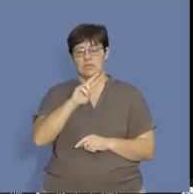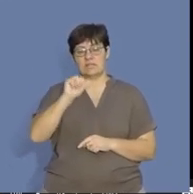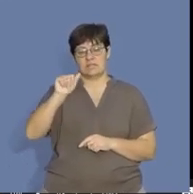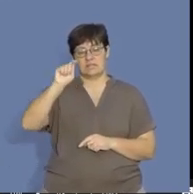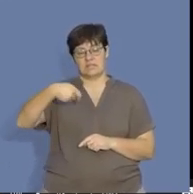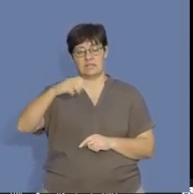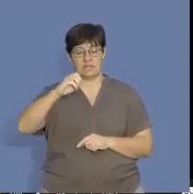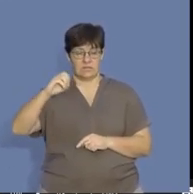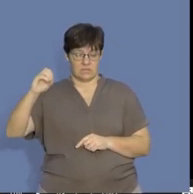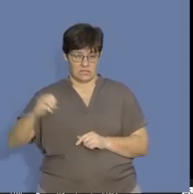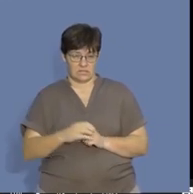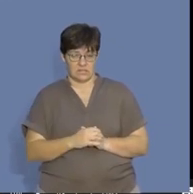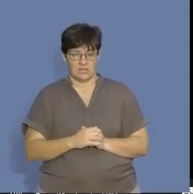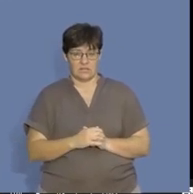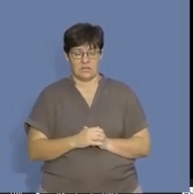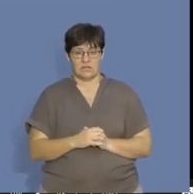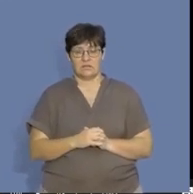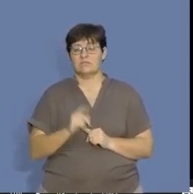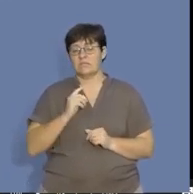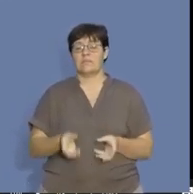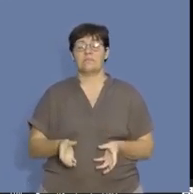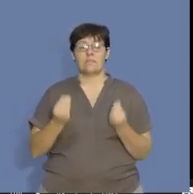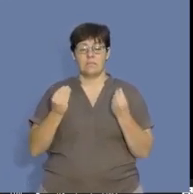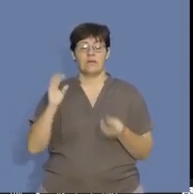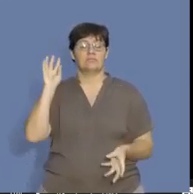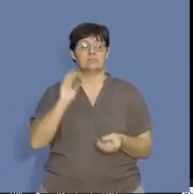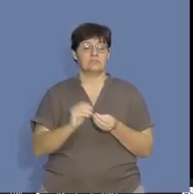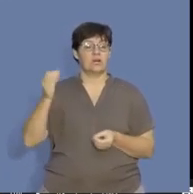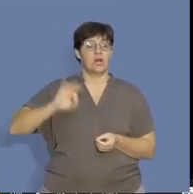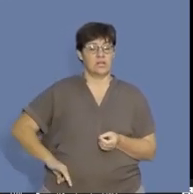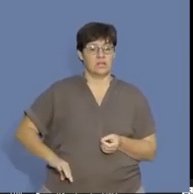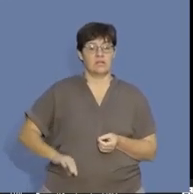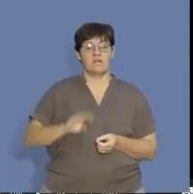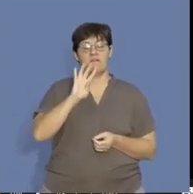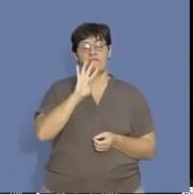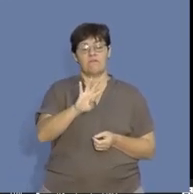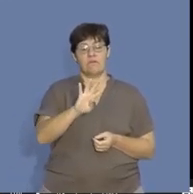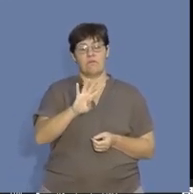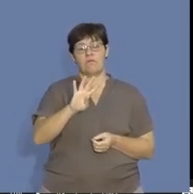plus 26,000, and that gives me a total